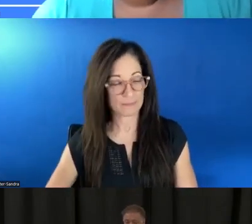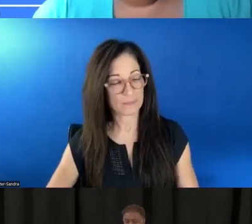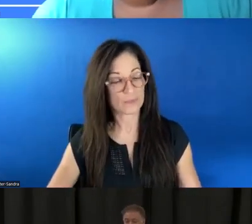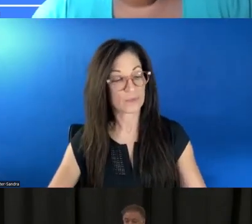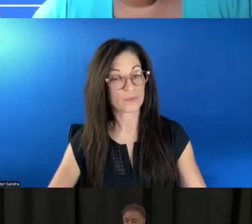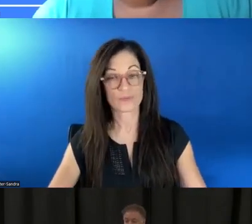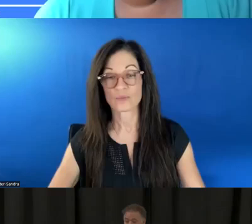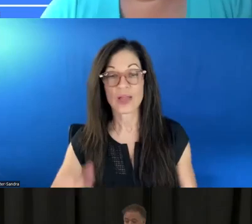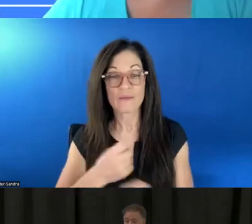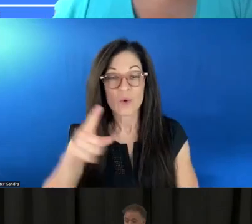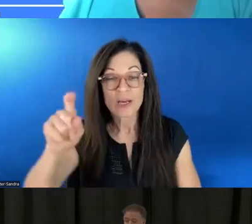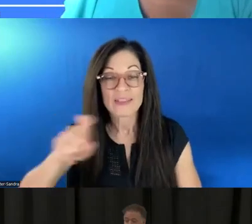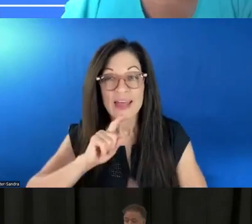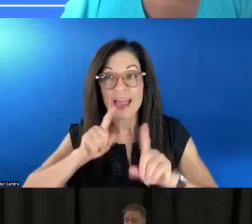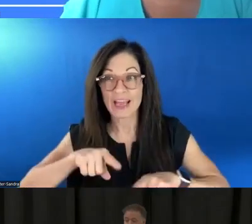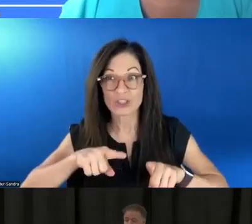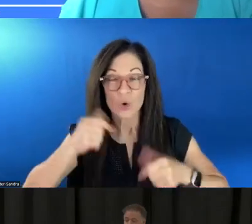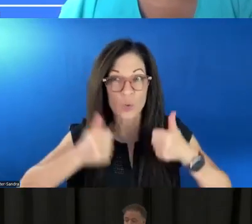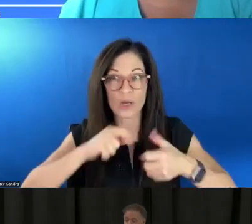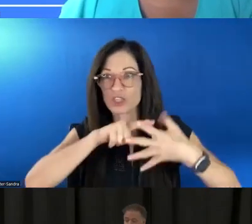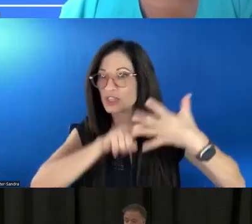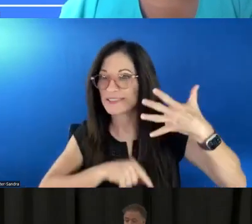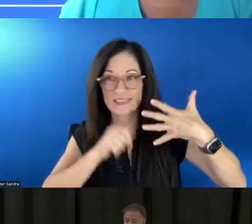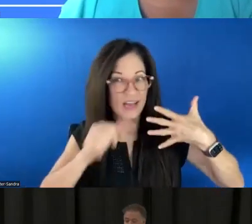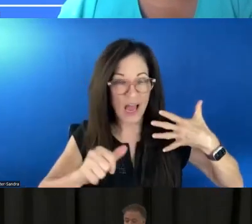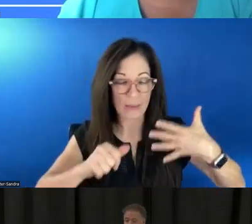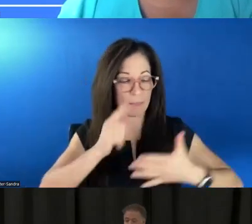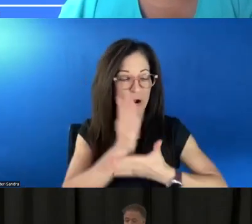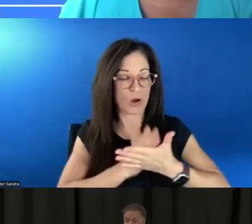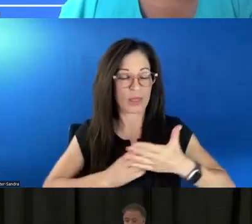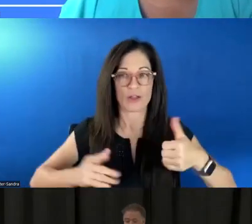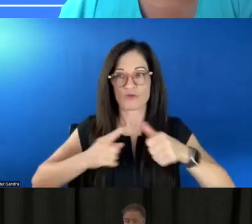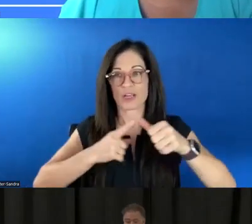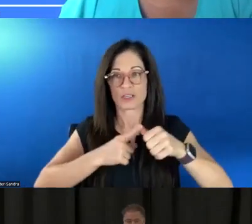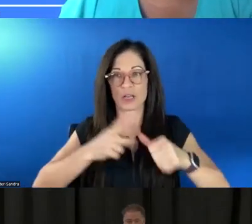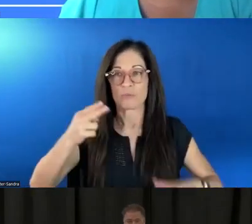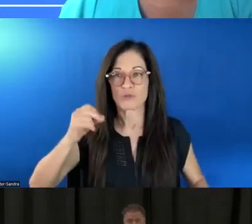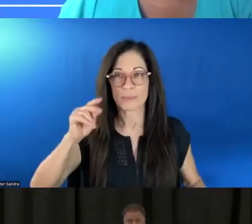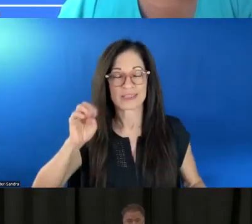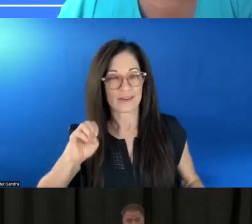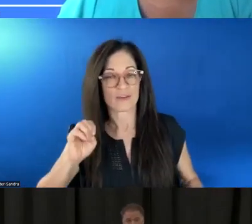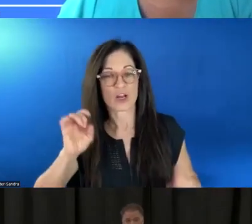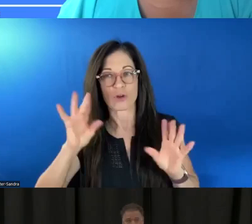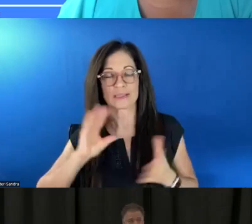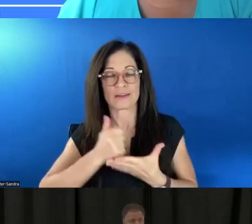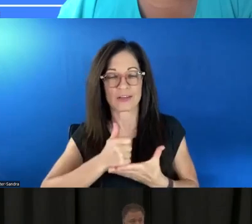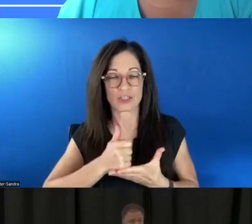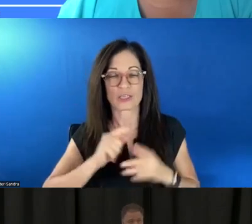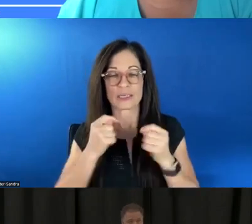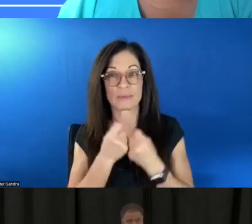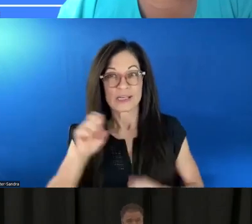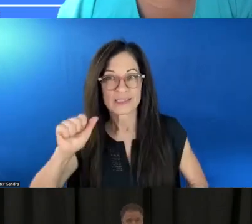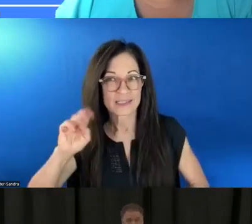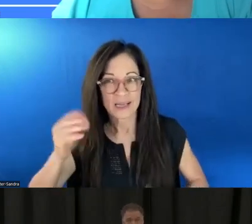everybody, we need the answer to the following. Which of the following is not a premise of the original vision of the crisis intervention team? Which Sam is in the room,